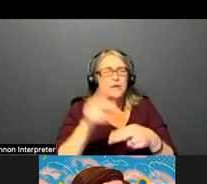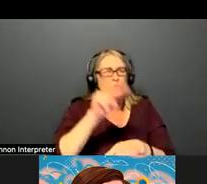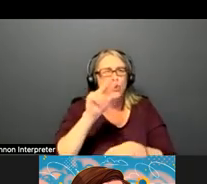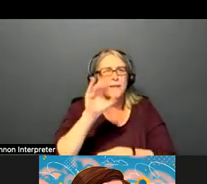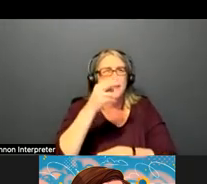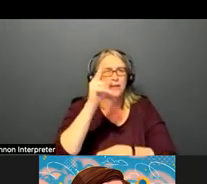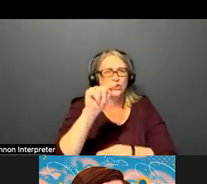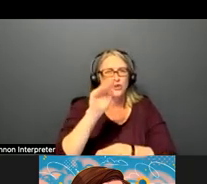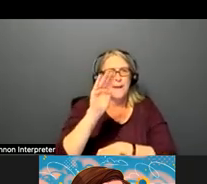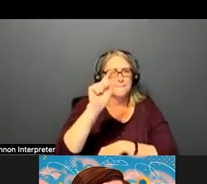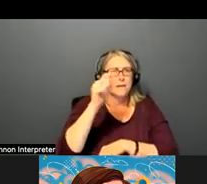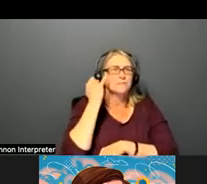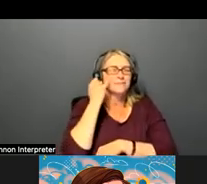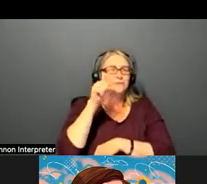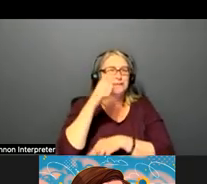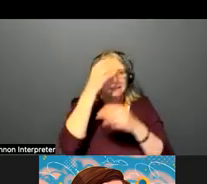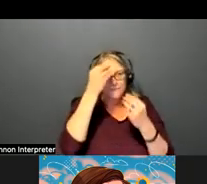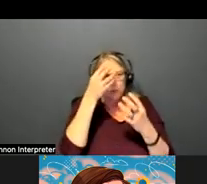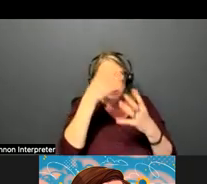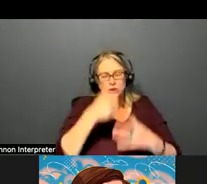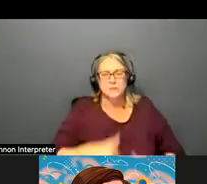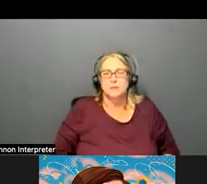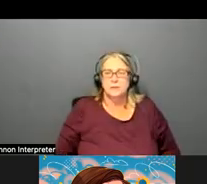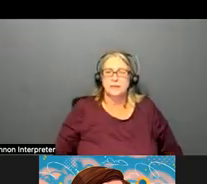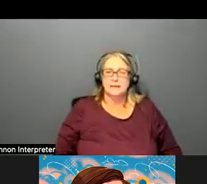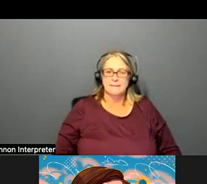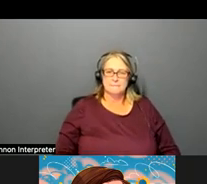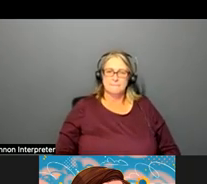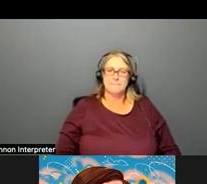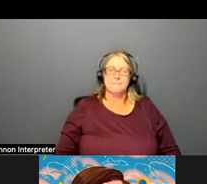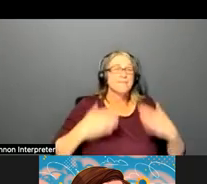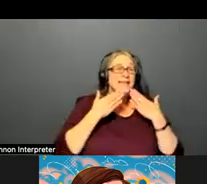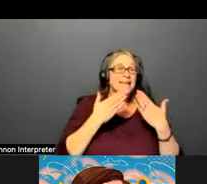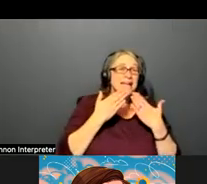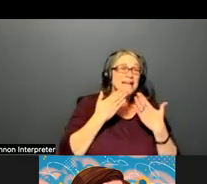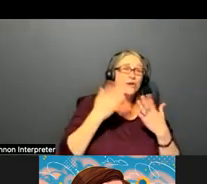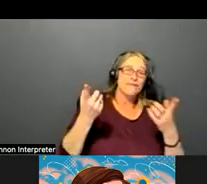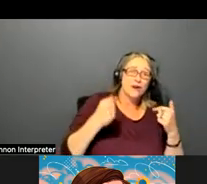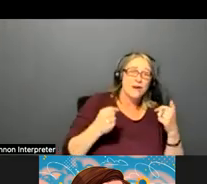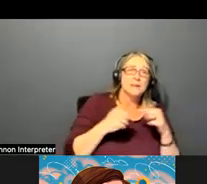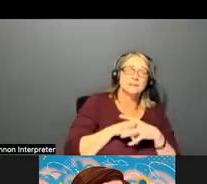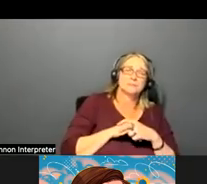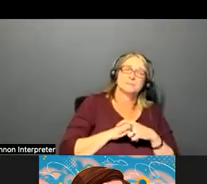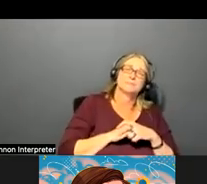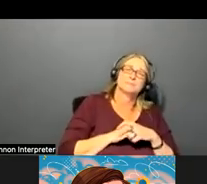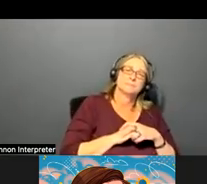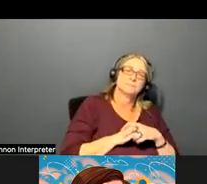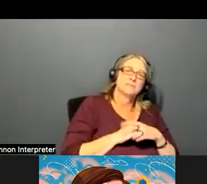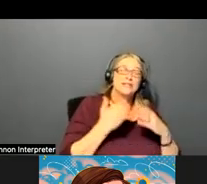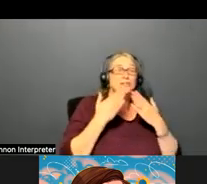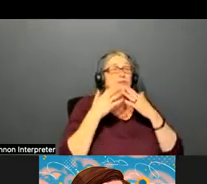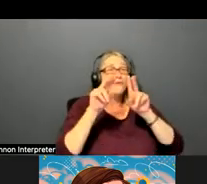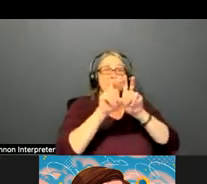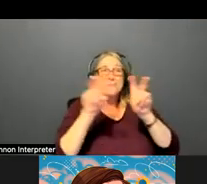following what we're doing. And again, thank you all so much for being here today. And thank you so much for the